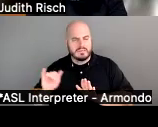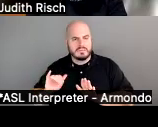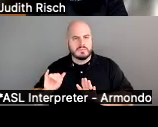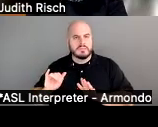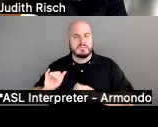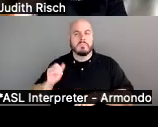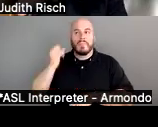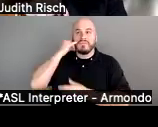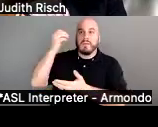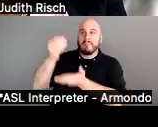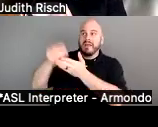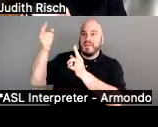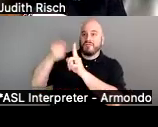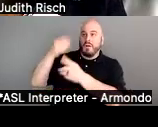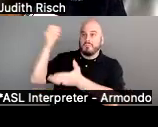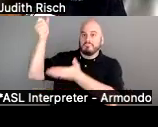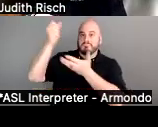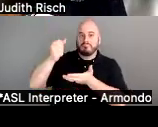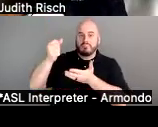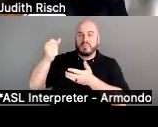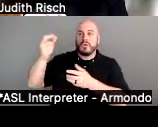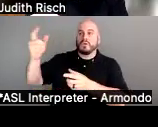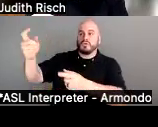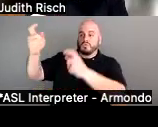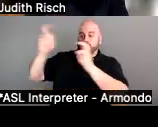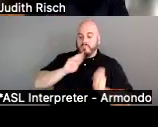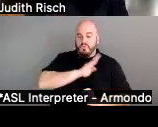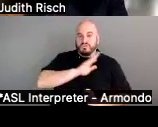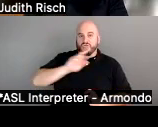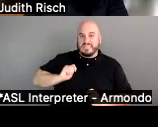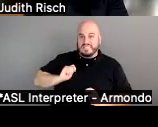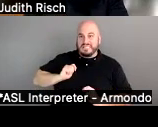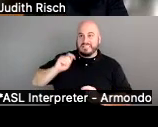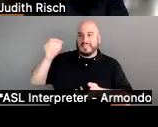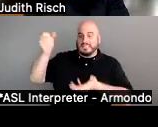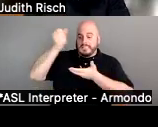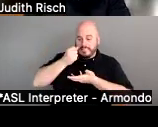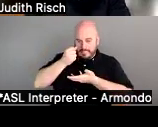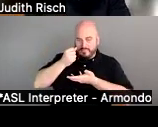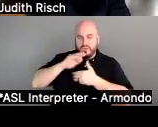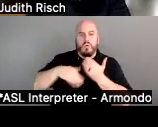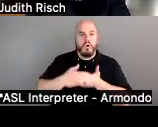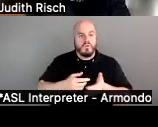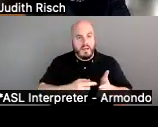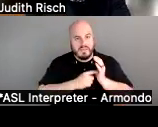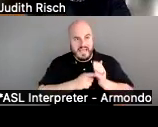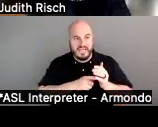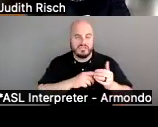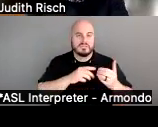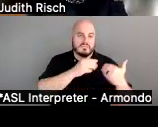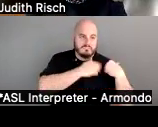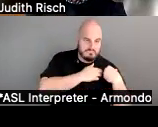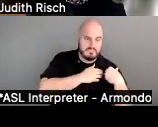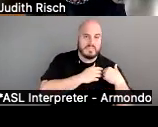from HHS is going to the board of trustees, then all the obligations of these regulations are also going to